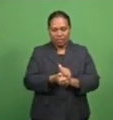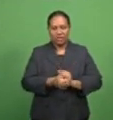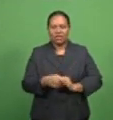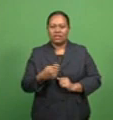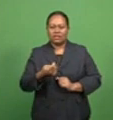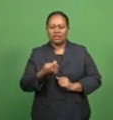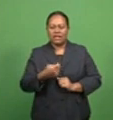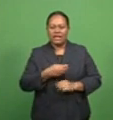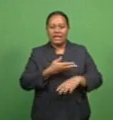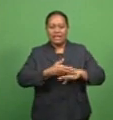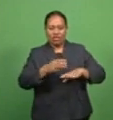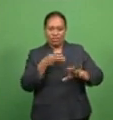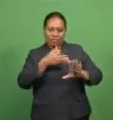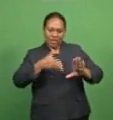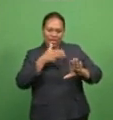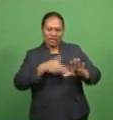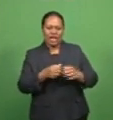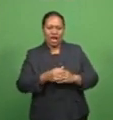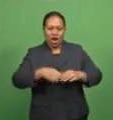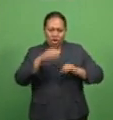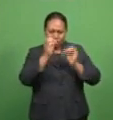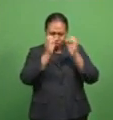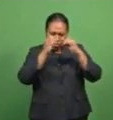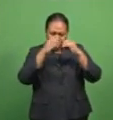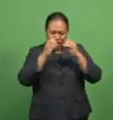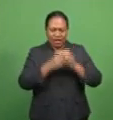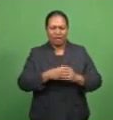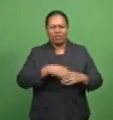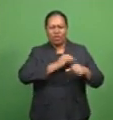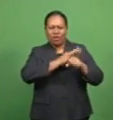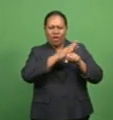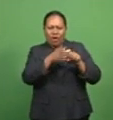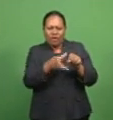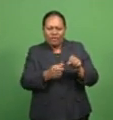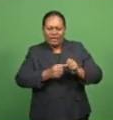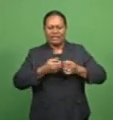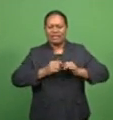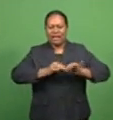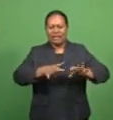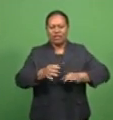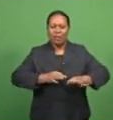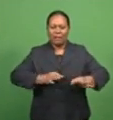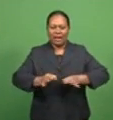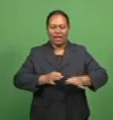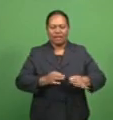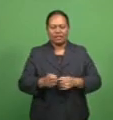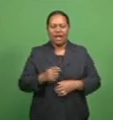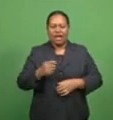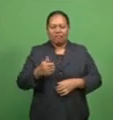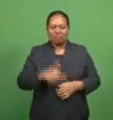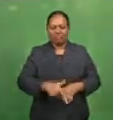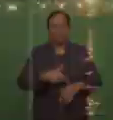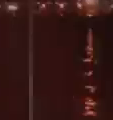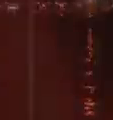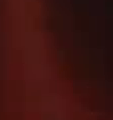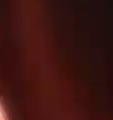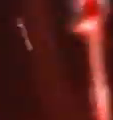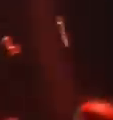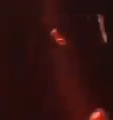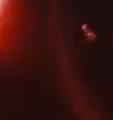in new media, Apple and Google have teamed up on COVID-19 contact tracing plan. Details after the break.